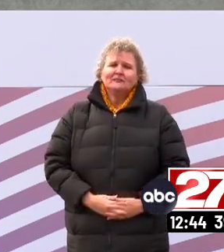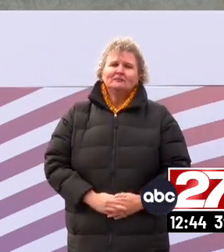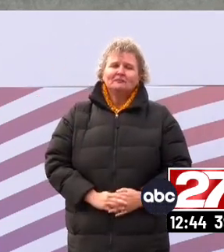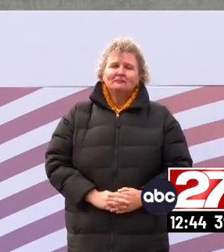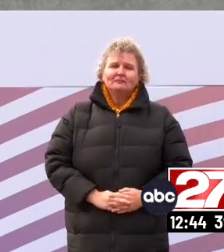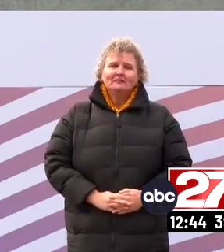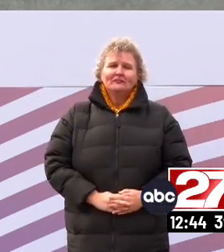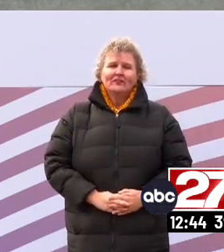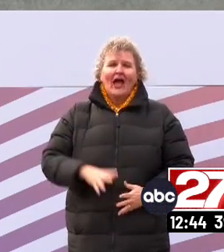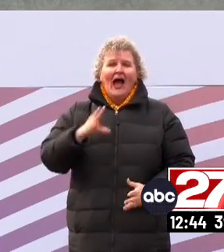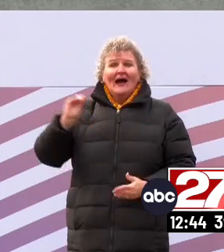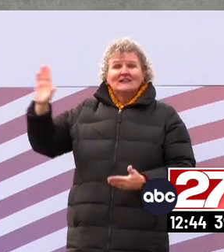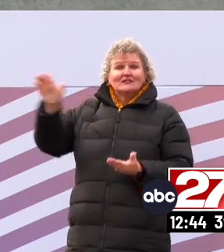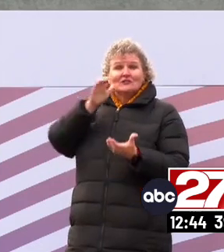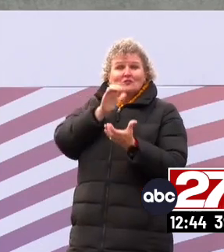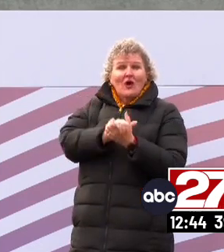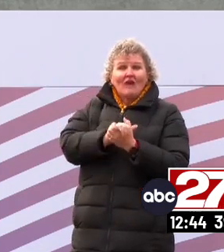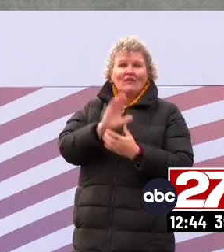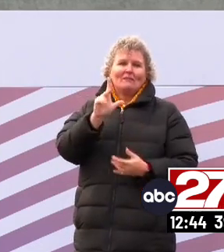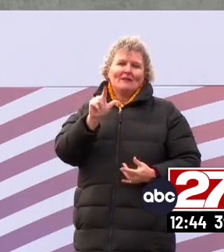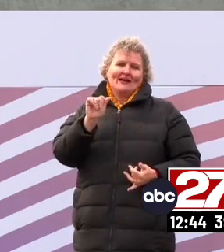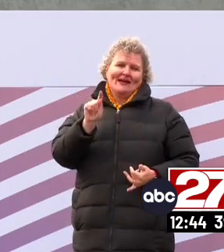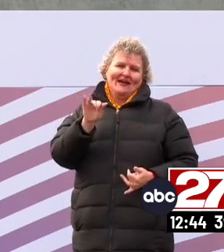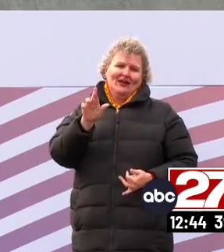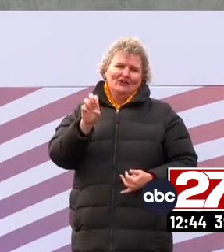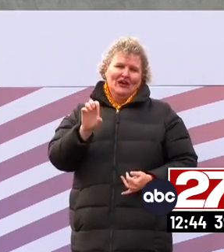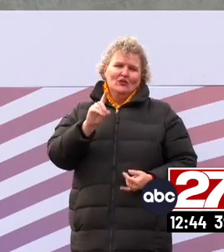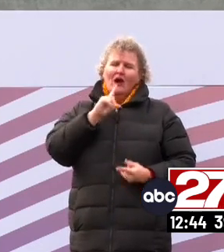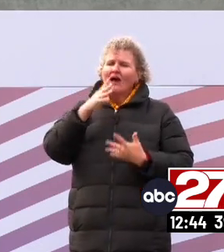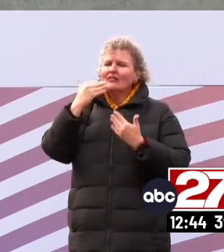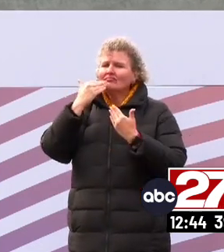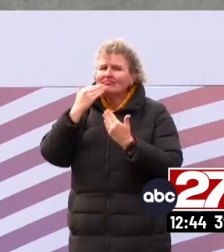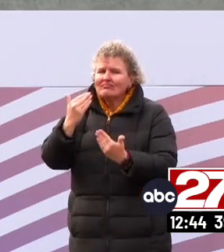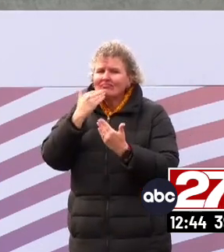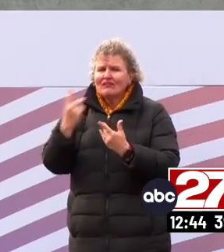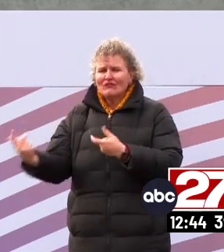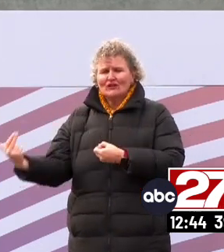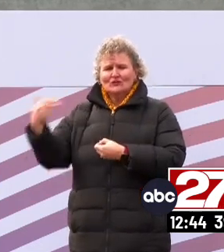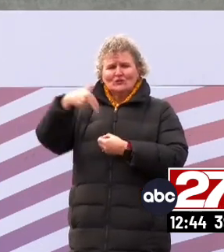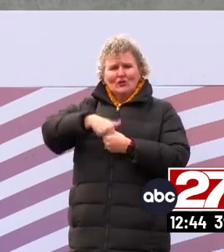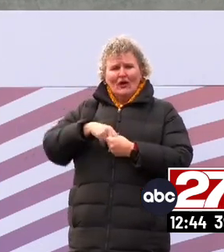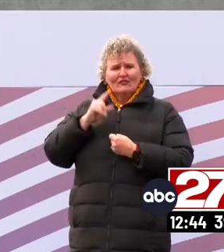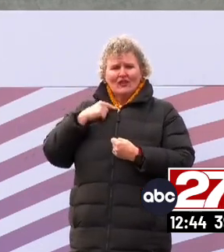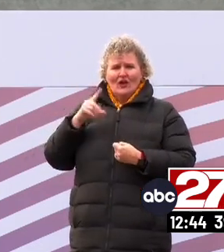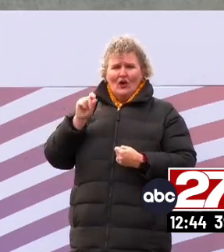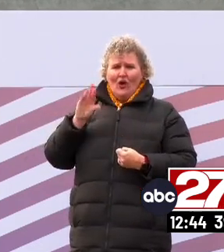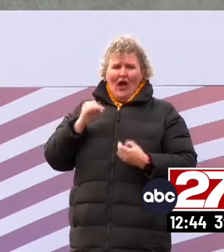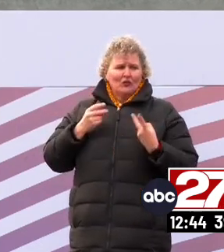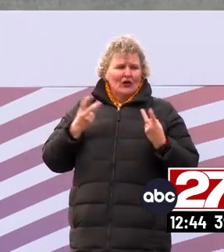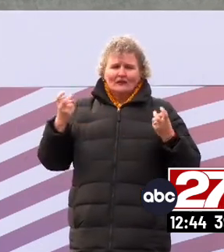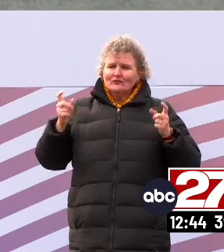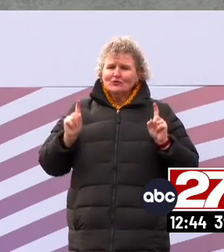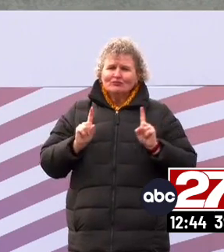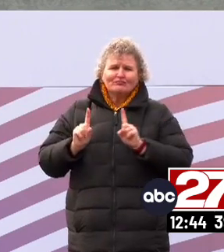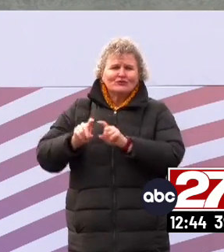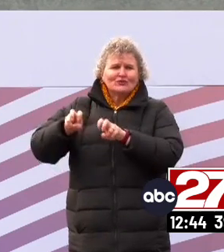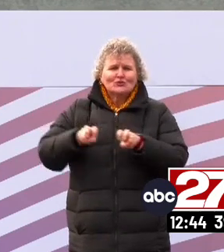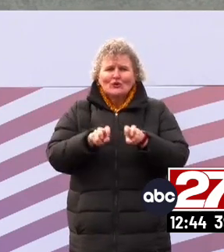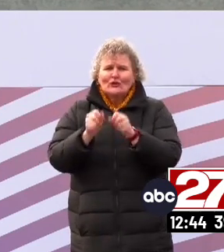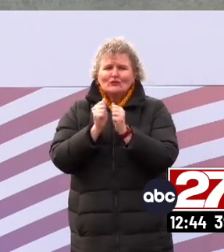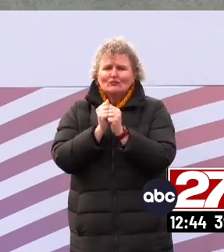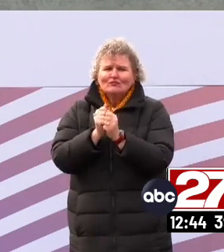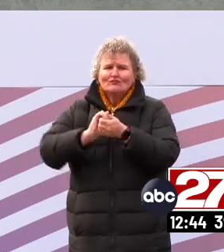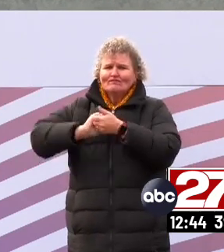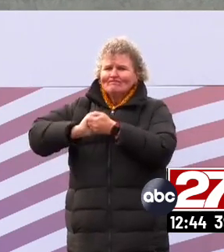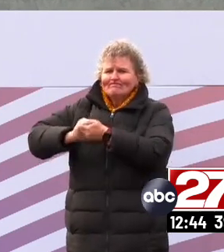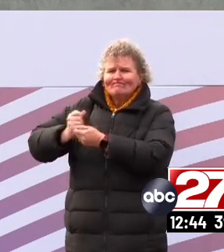And his wife, Blair, I want to say thank you for joining Lori and I on this journey, for your partnership, and for your